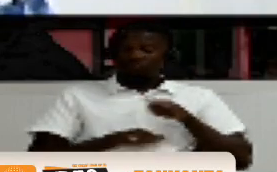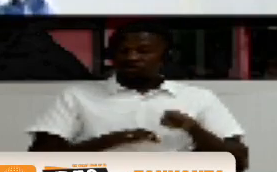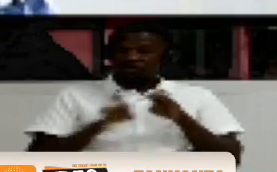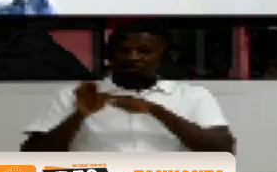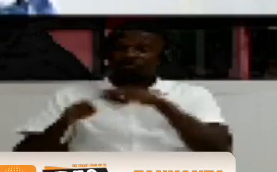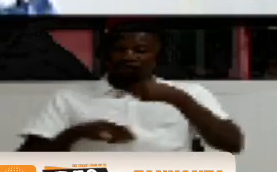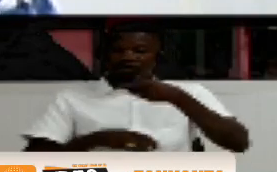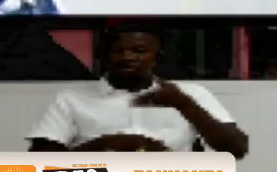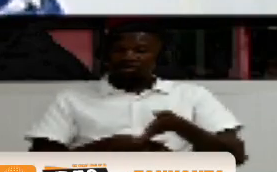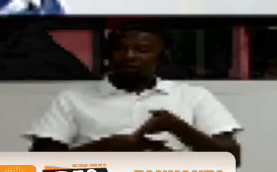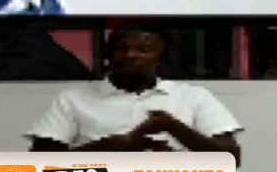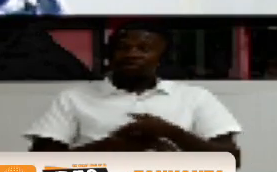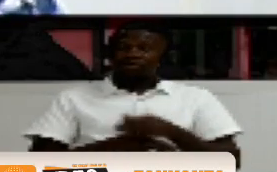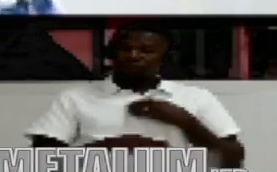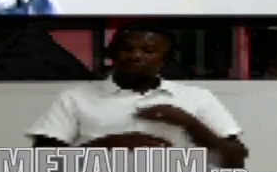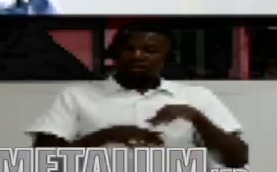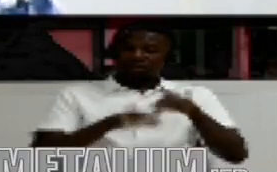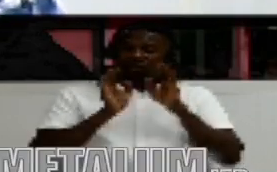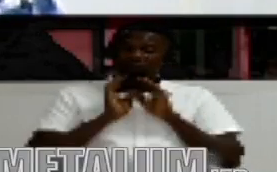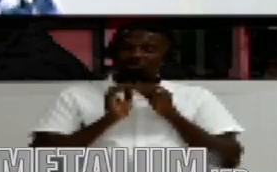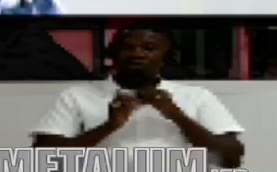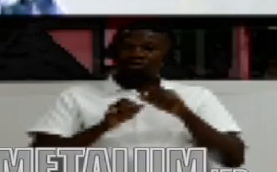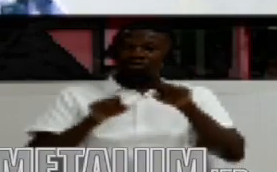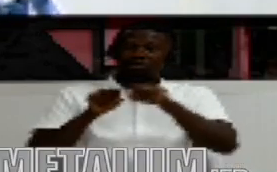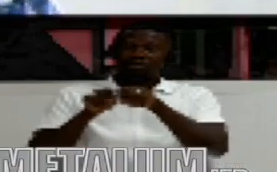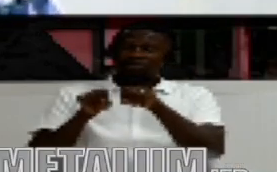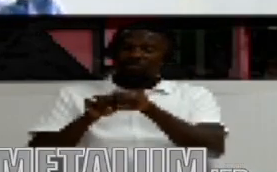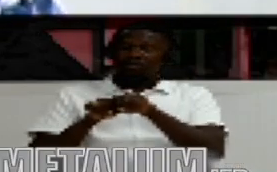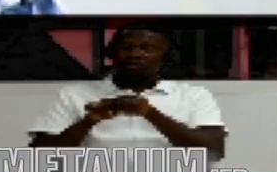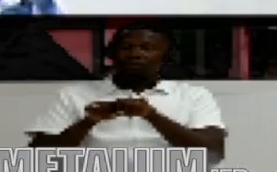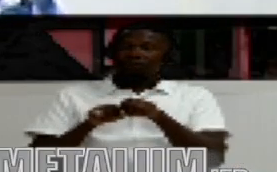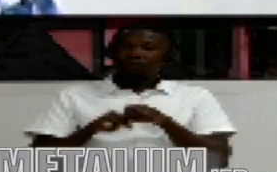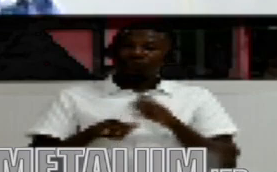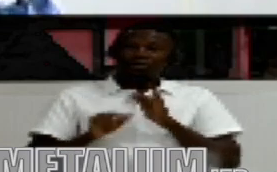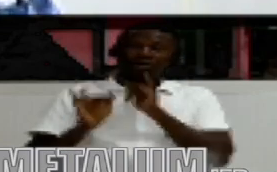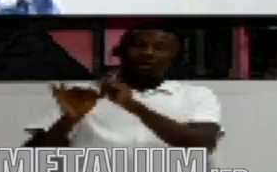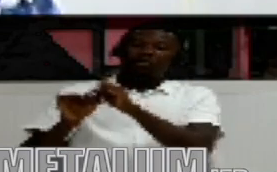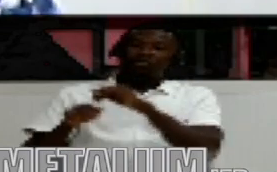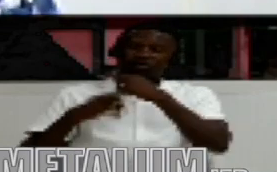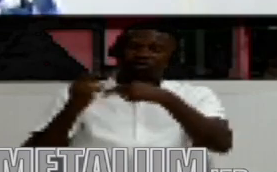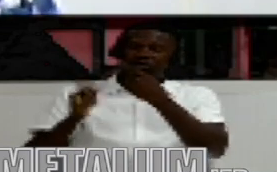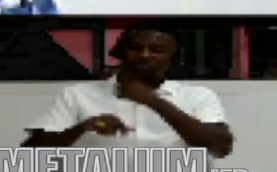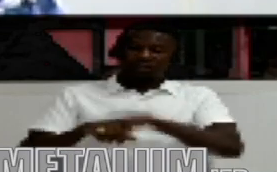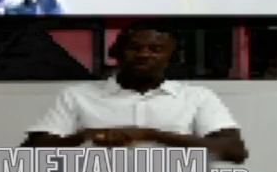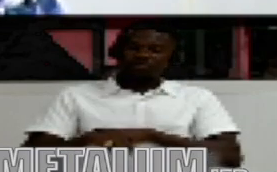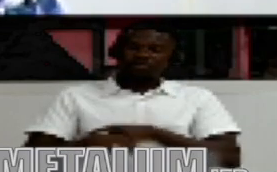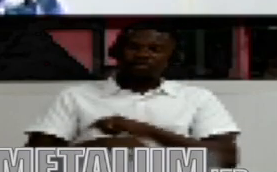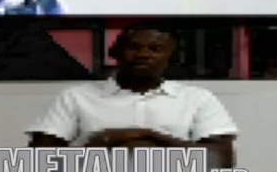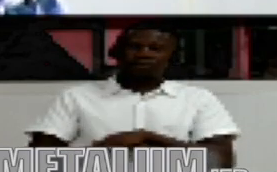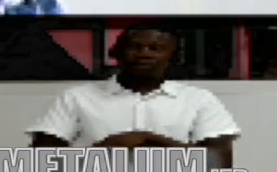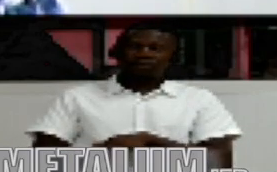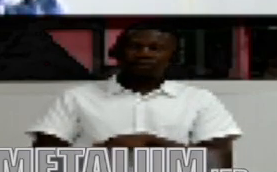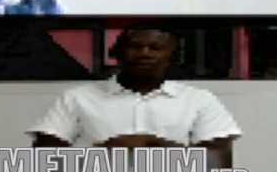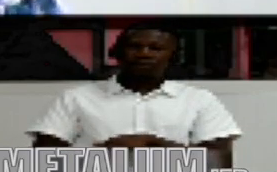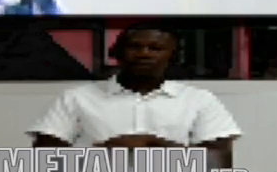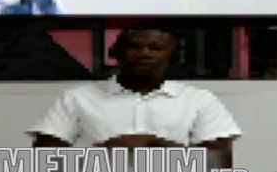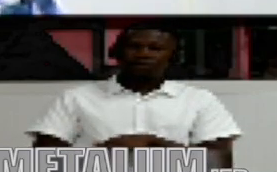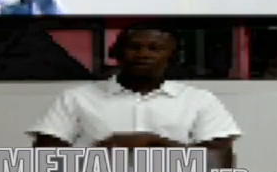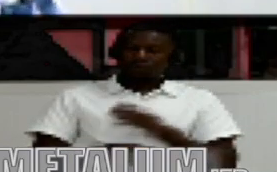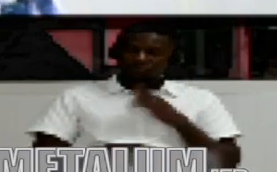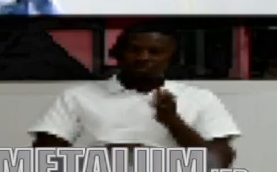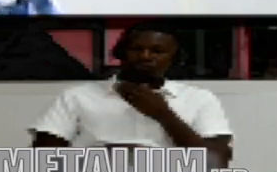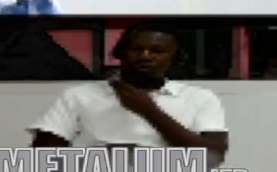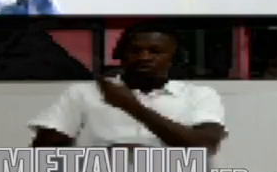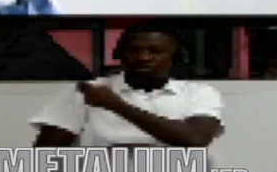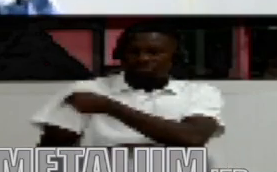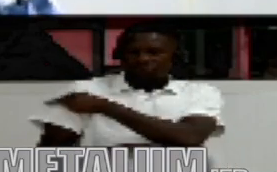here, and we were taken to Senegal. We've been there for some time. We go to the